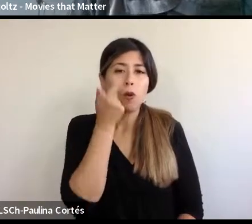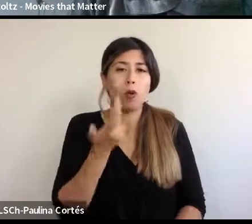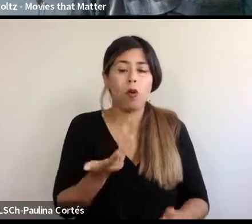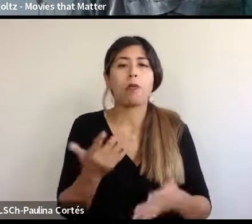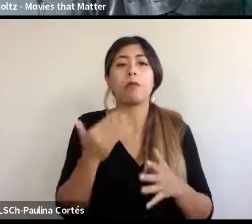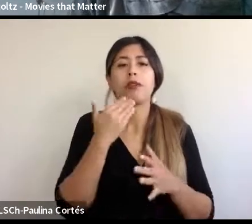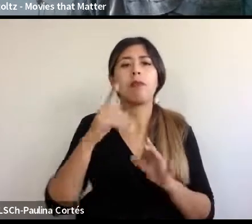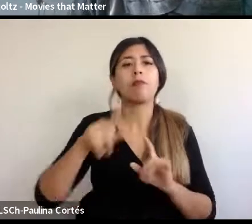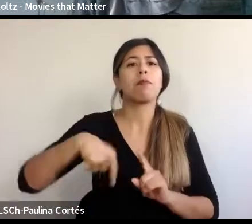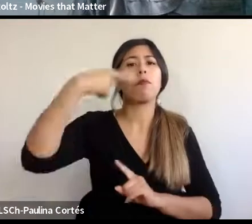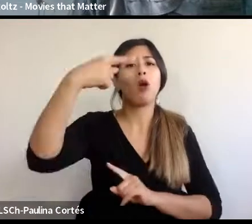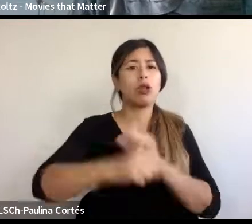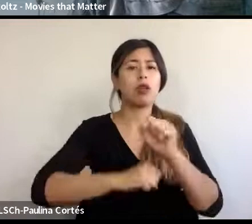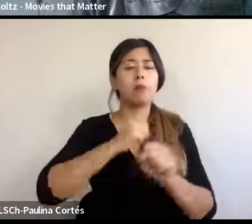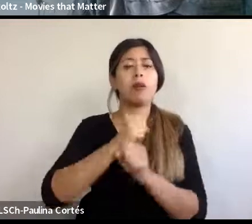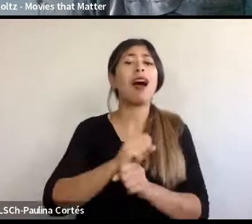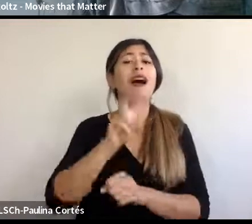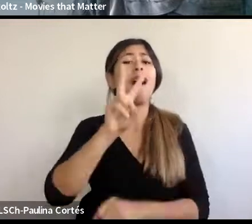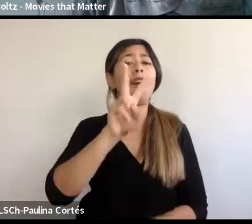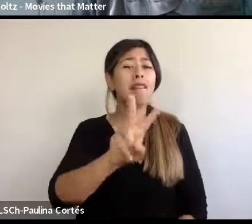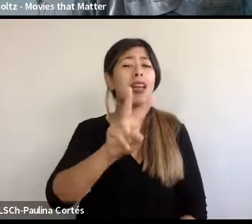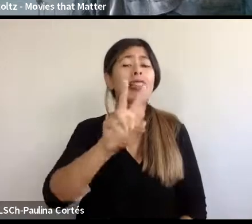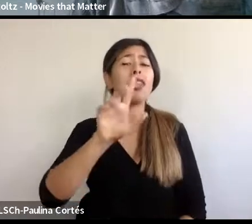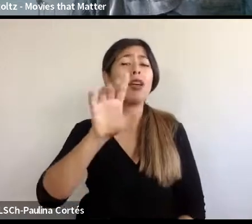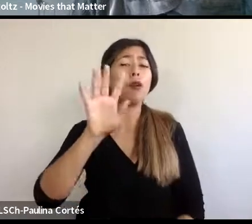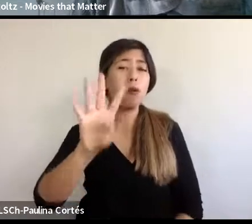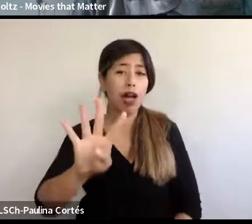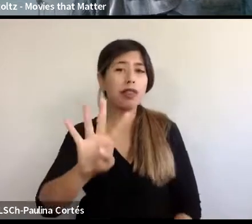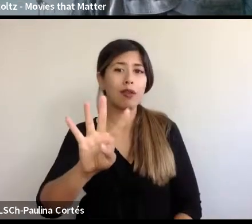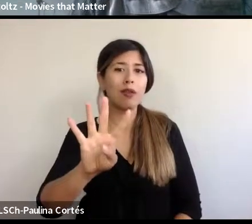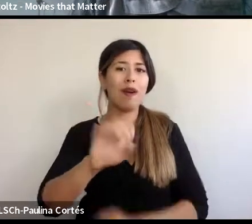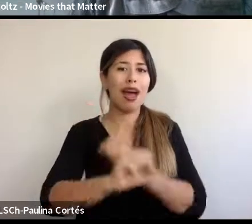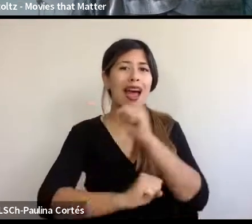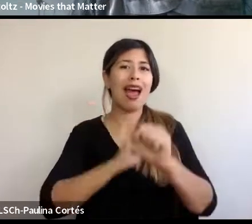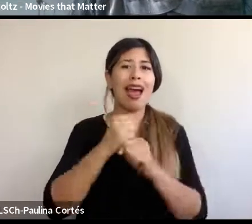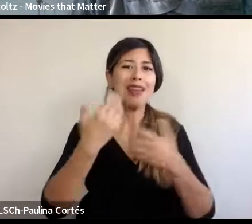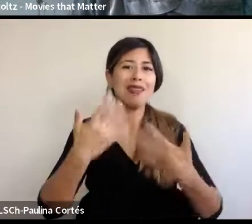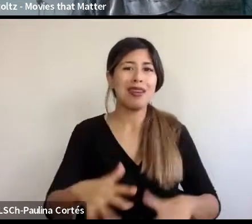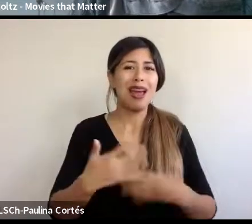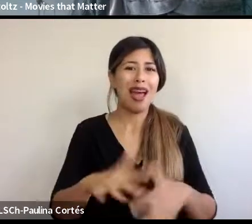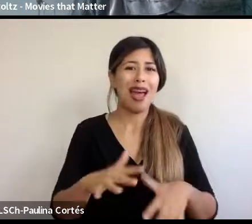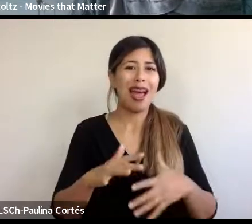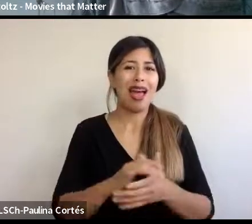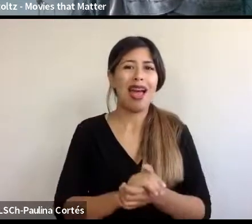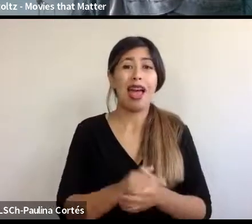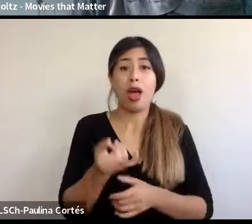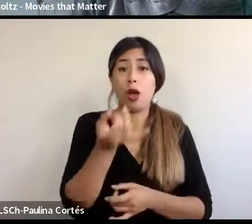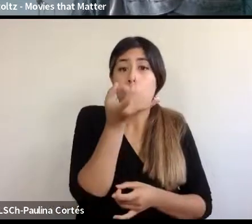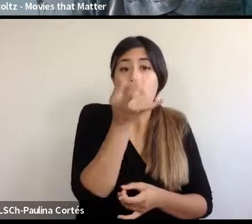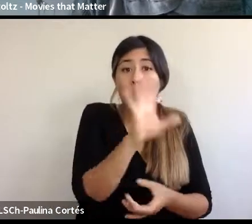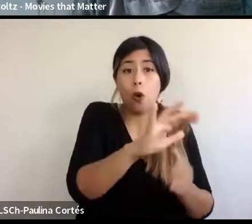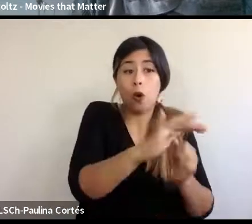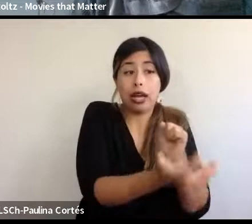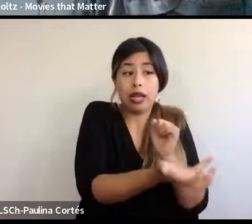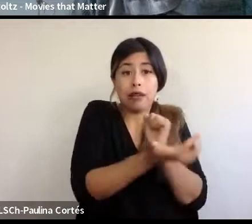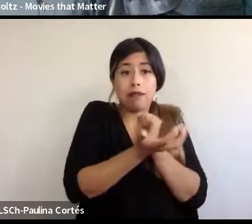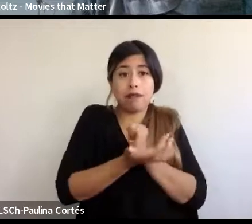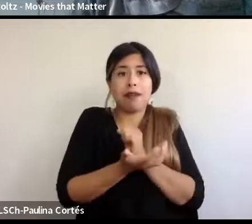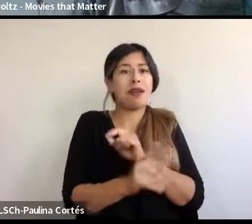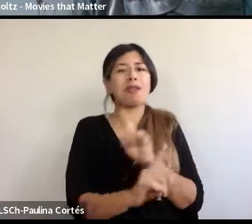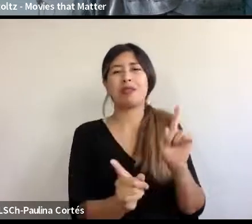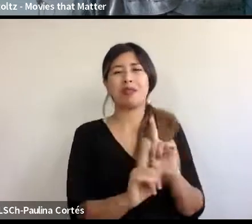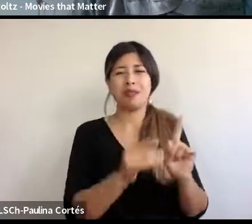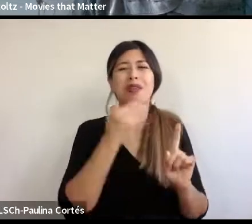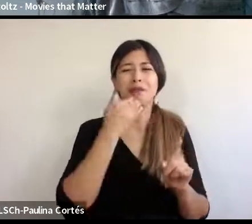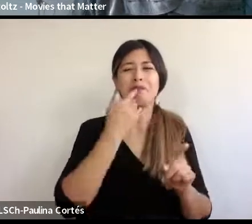But obviously People in Need is not the only funding that we are getting. Actually, we are really dependent on, for